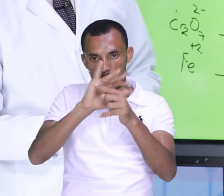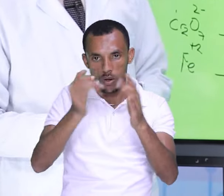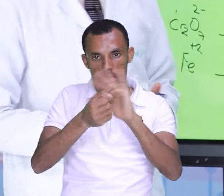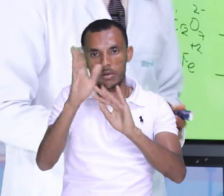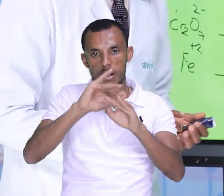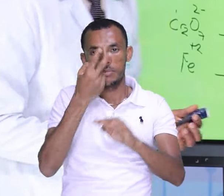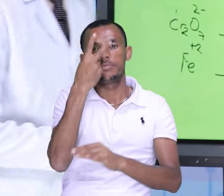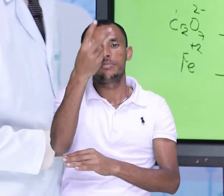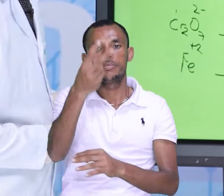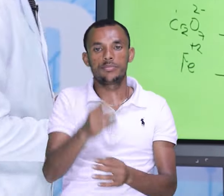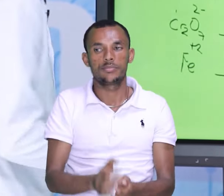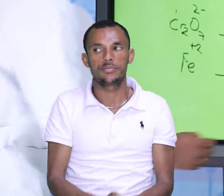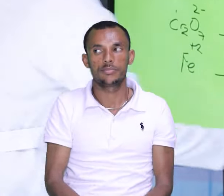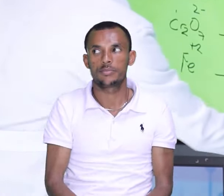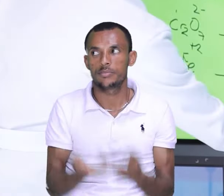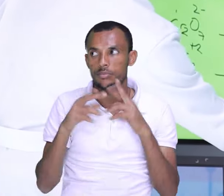example.